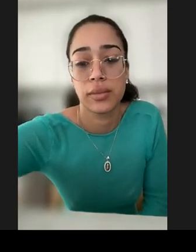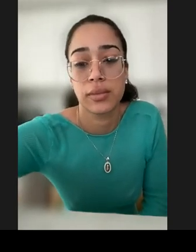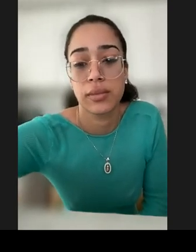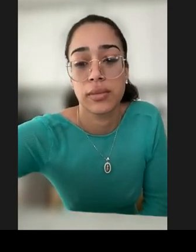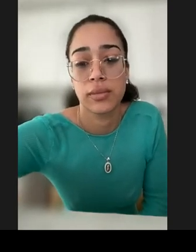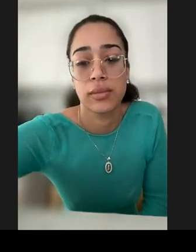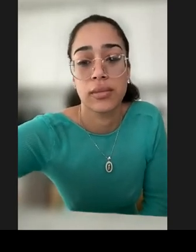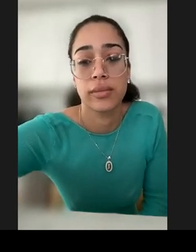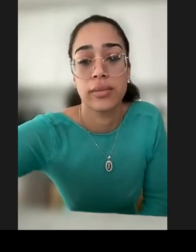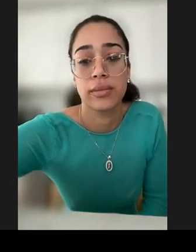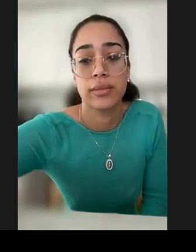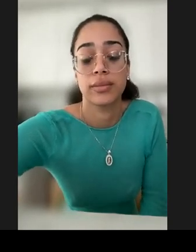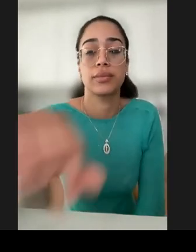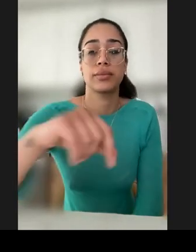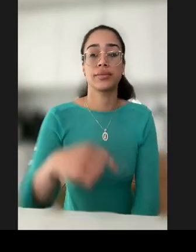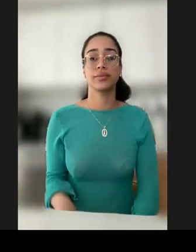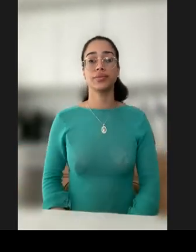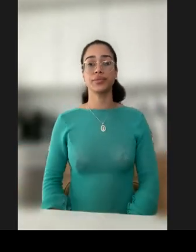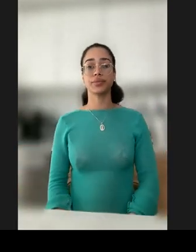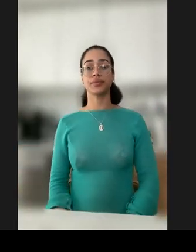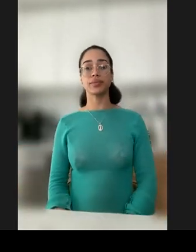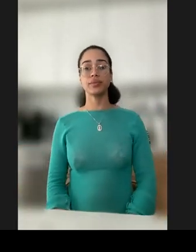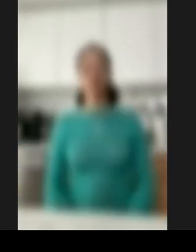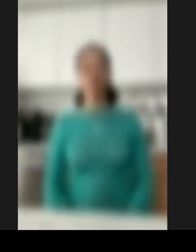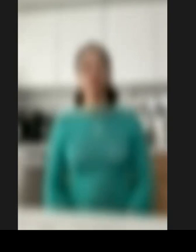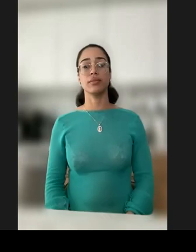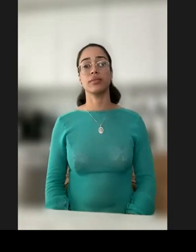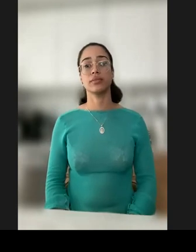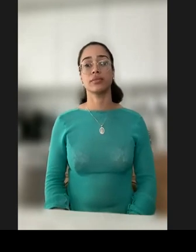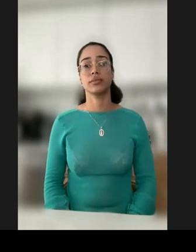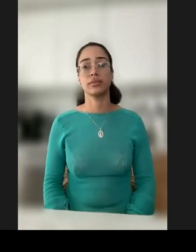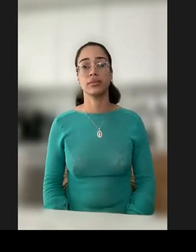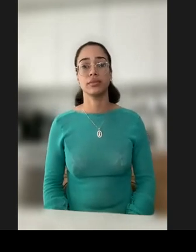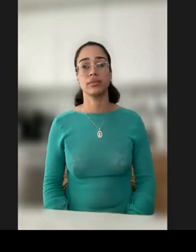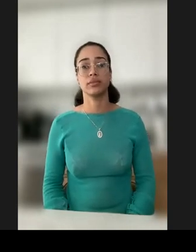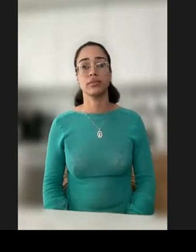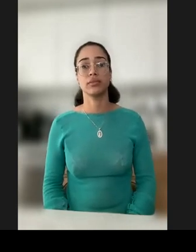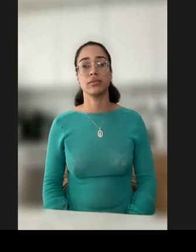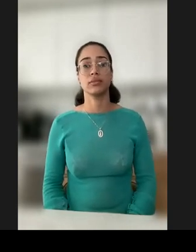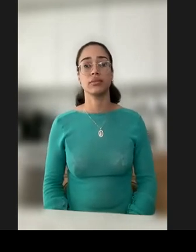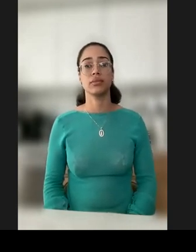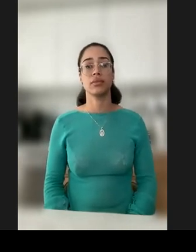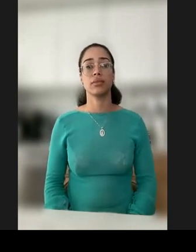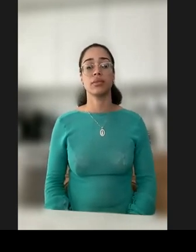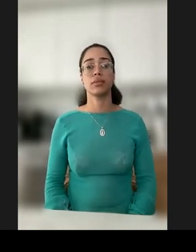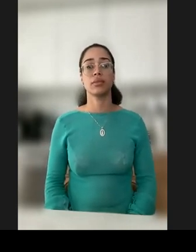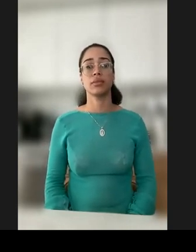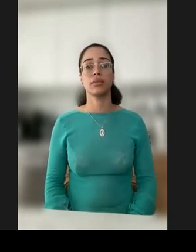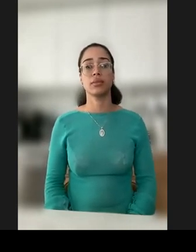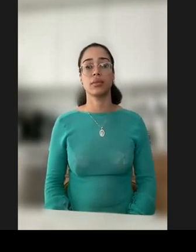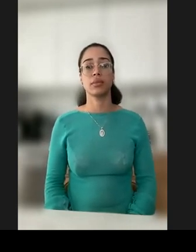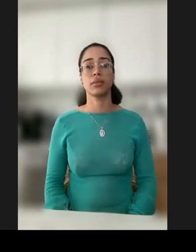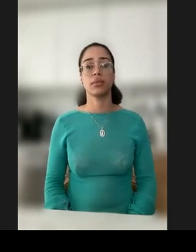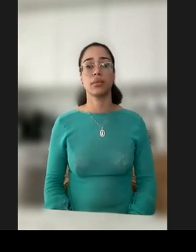and we have the first, second, and third week on Wednesday, which will have the groups as